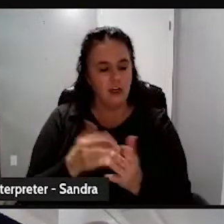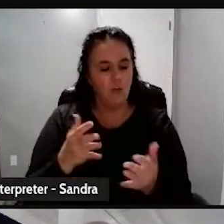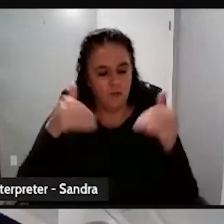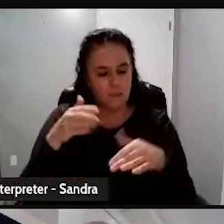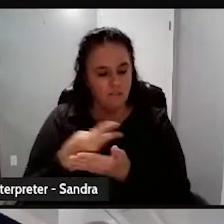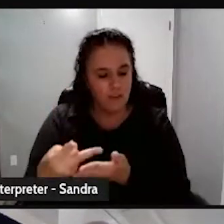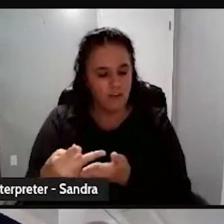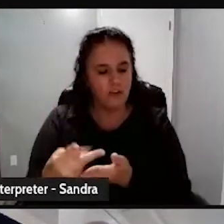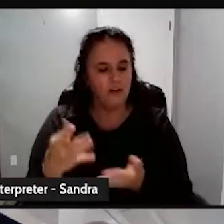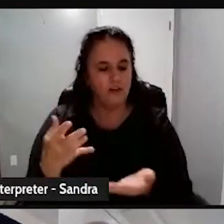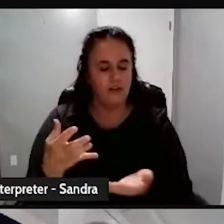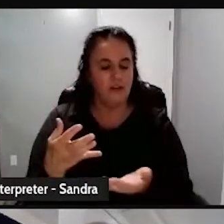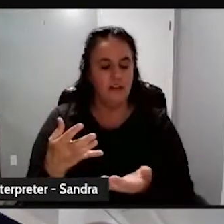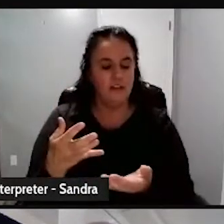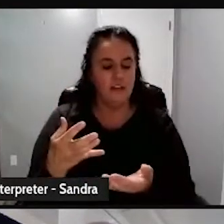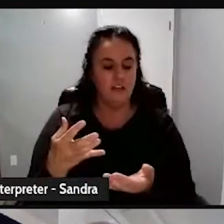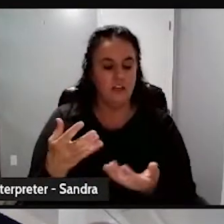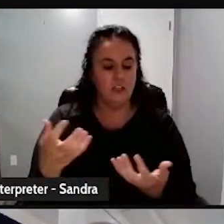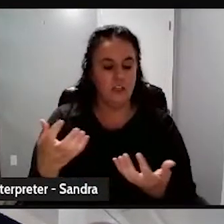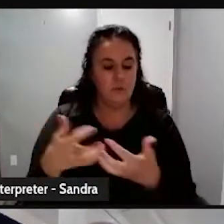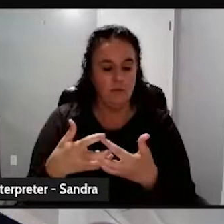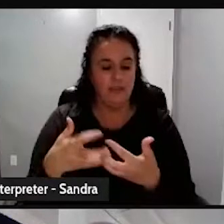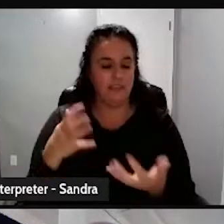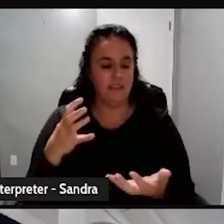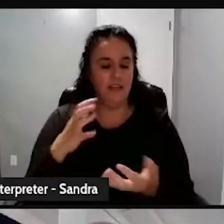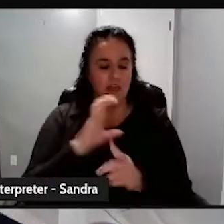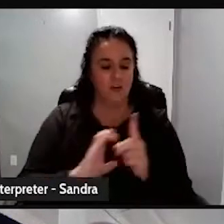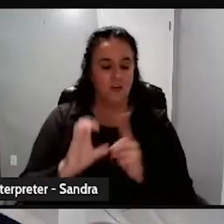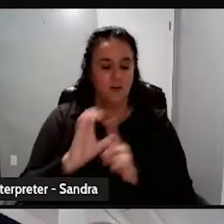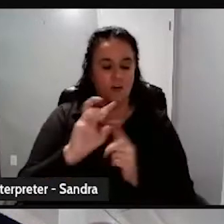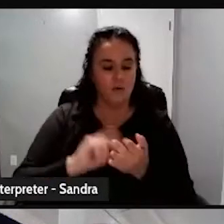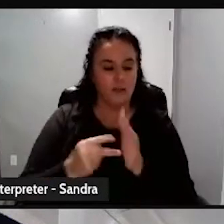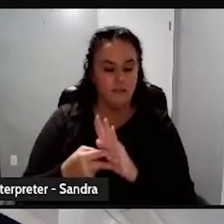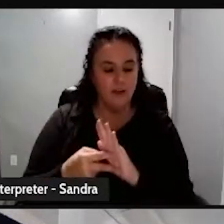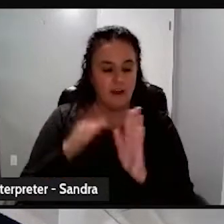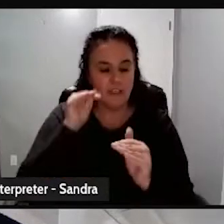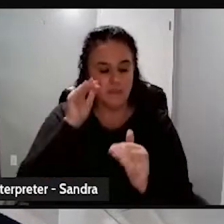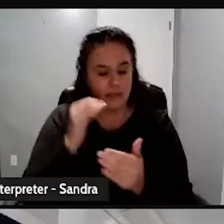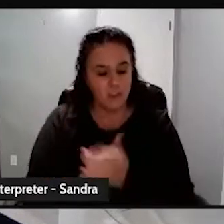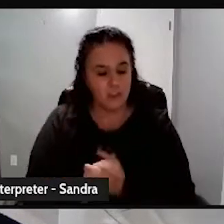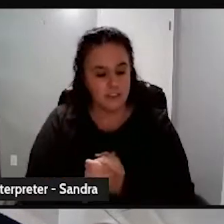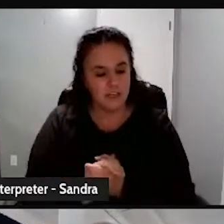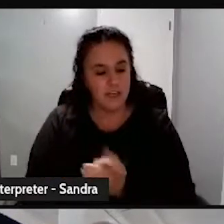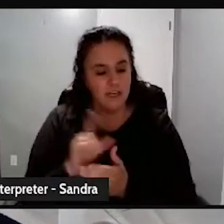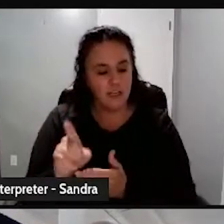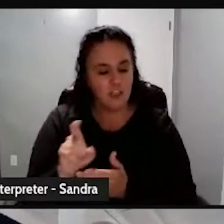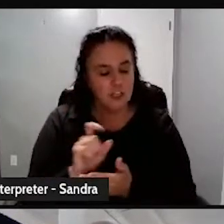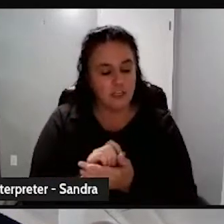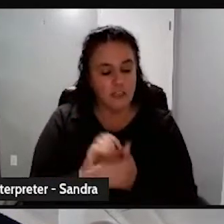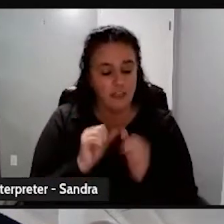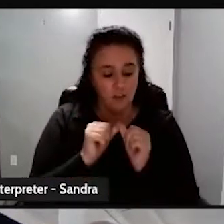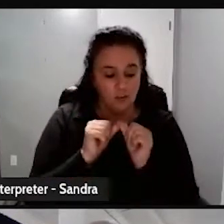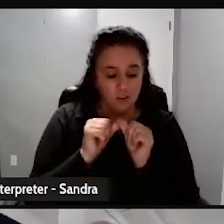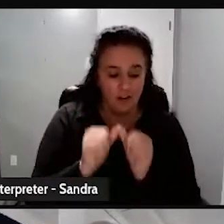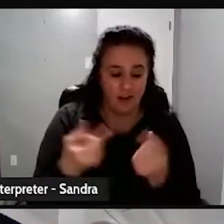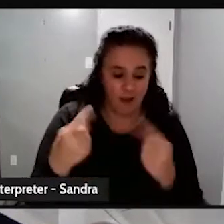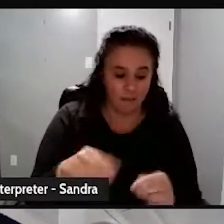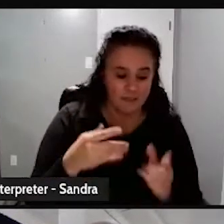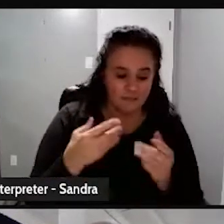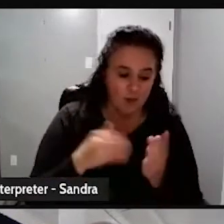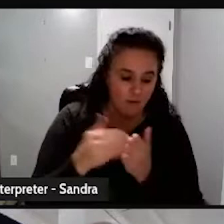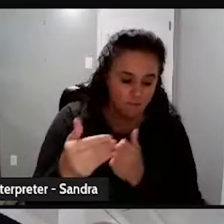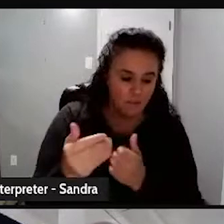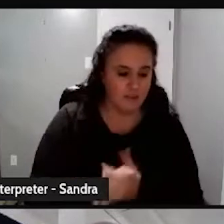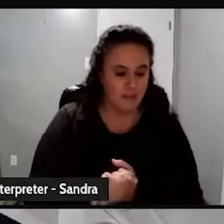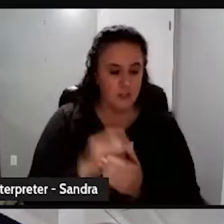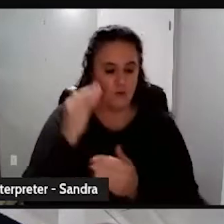as a fearless performer and provocative writer and orator, she has performed spoken word internationally and collaborated